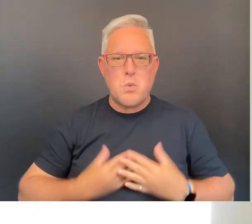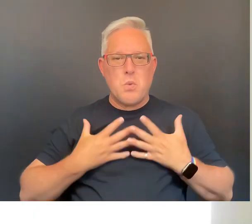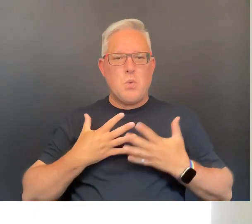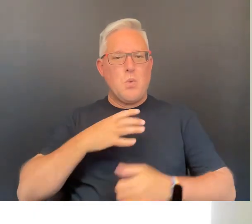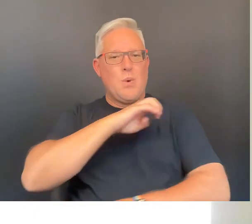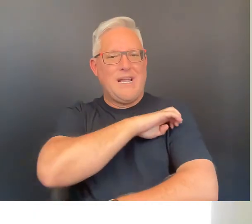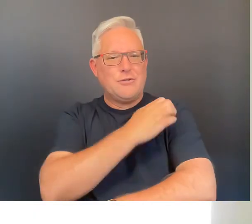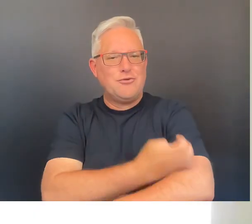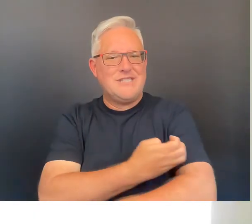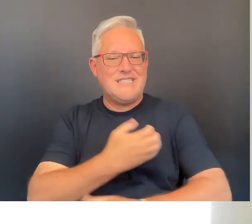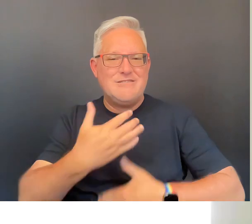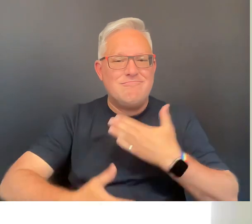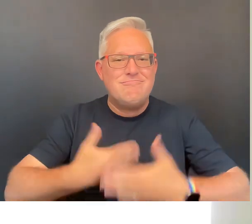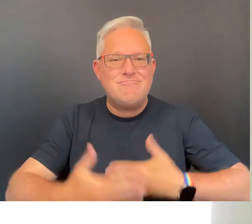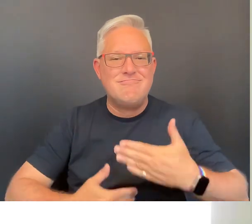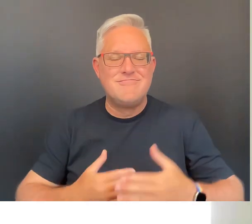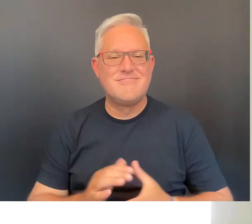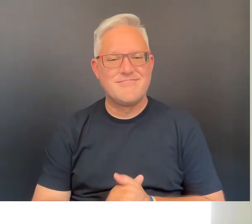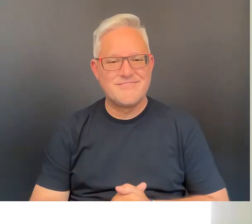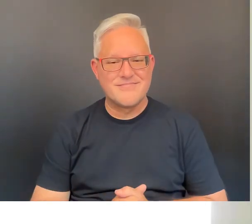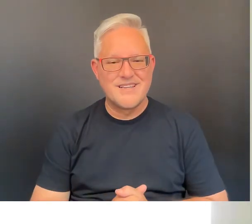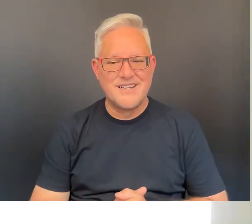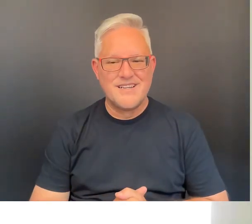energy. Um,